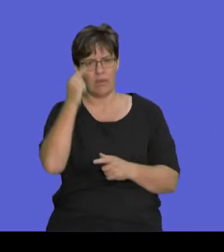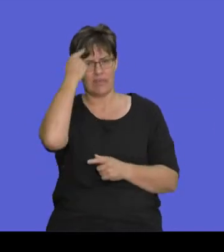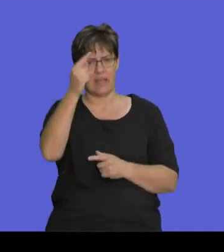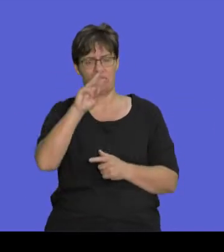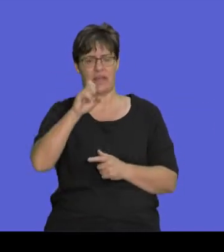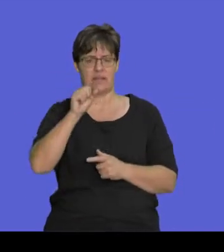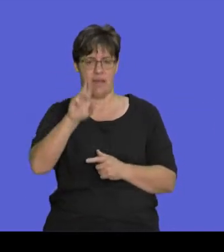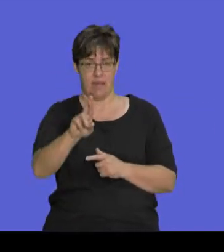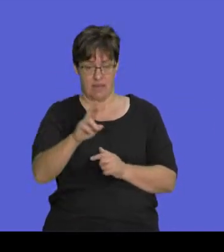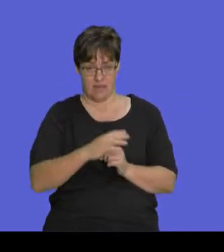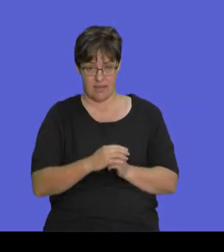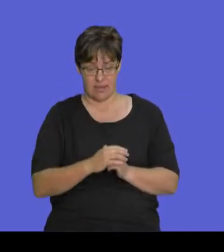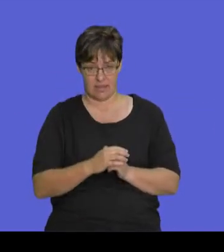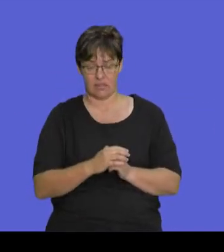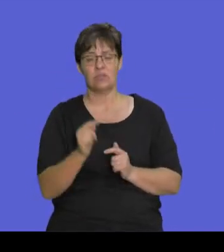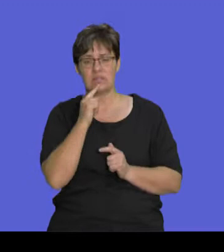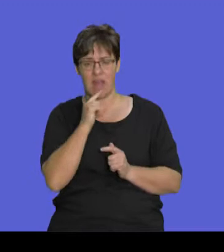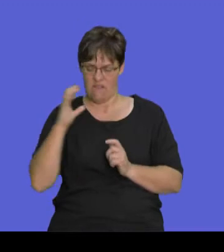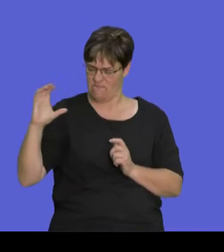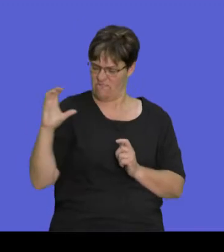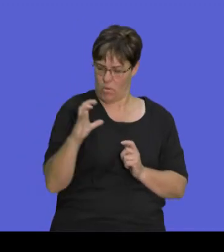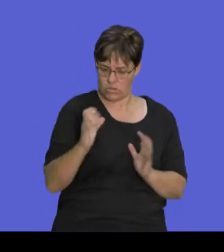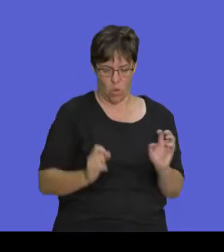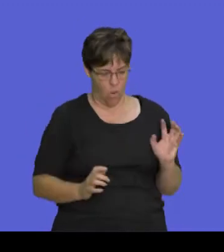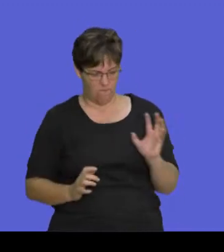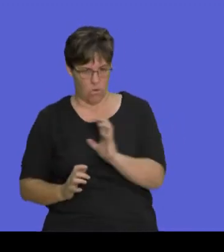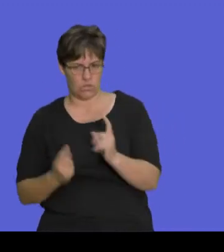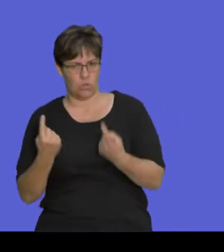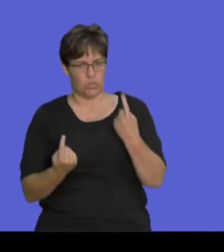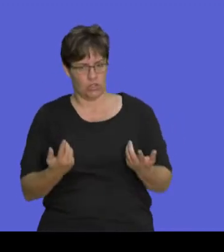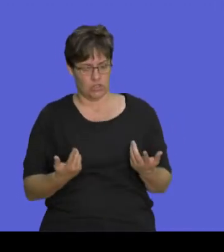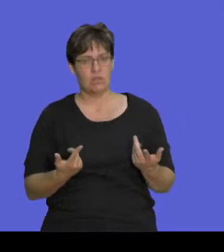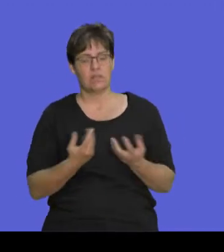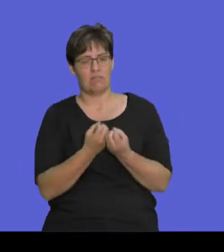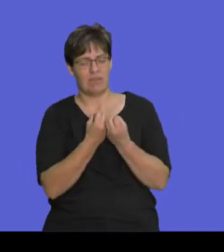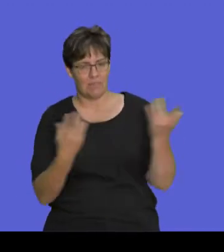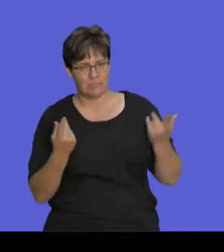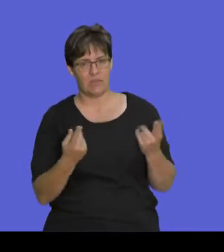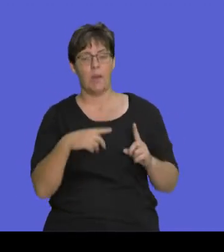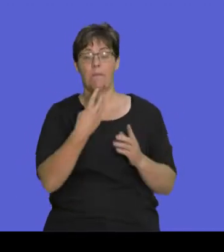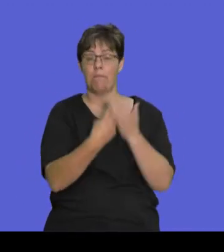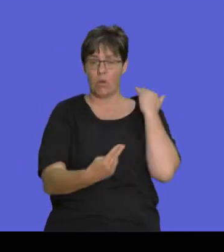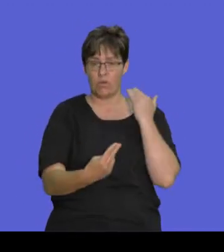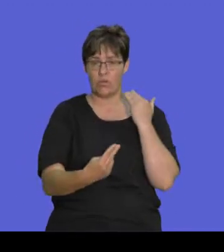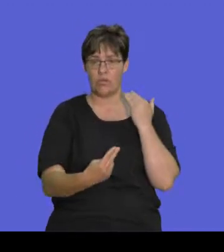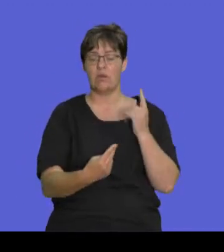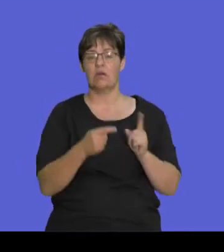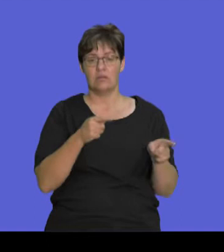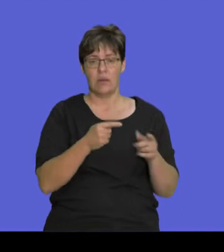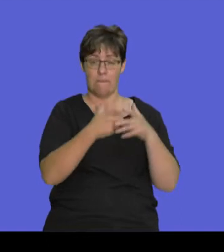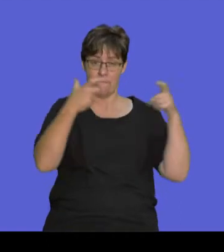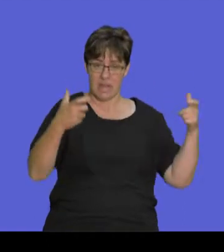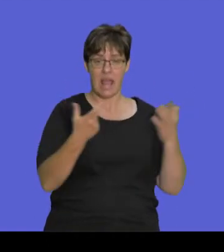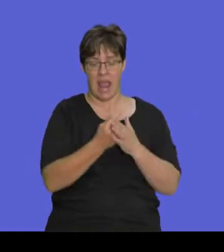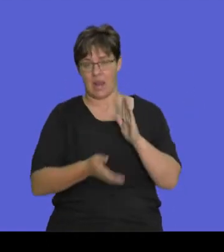vectors, okay? Hence, I indicated earlier that we shall talk a lot about vectors as quantities that have got both magnitude as well